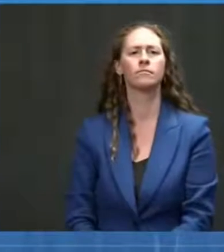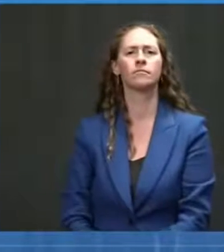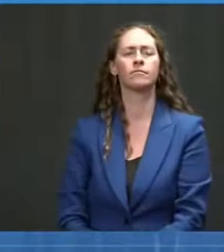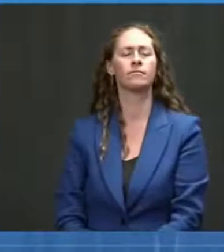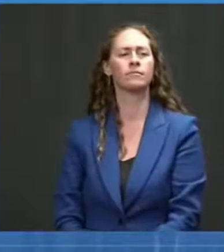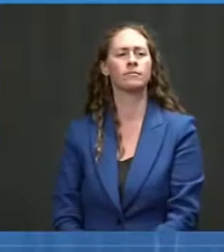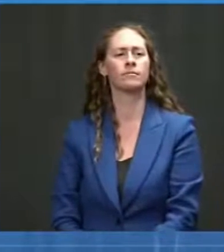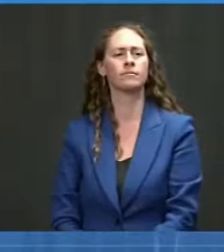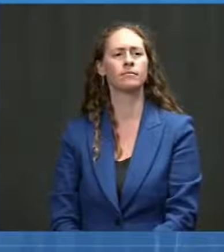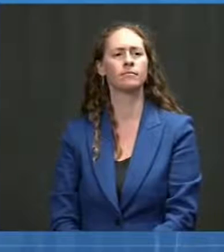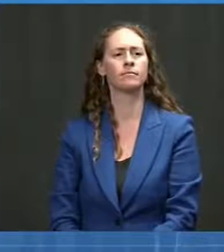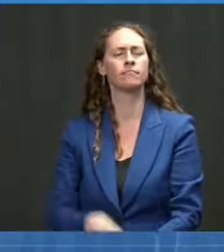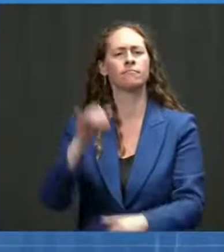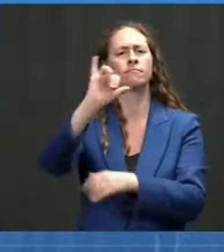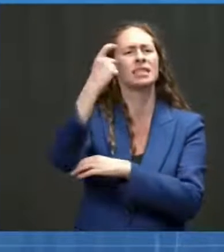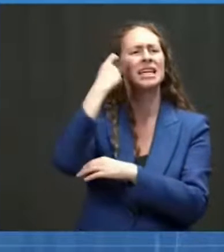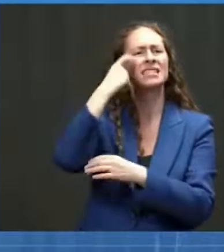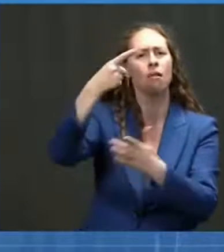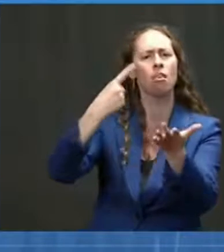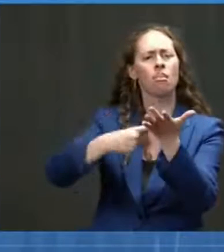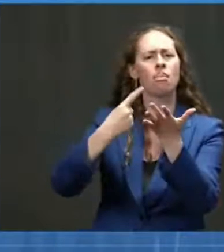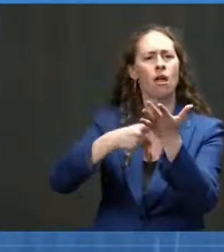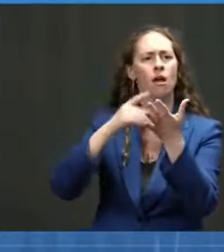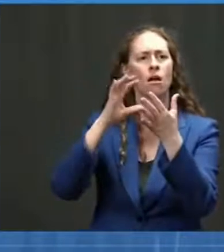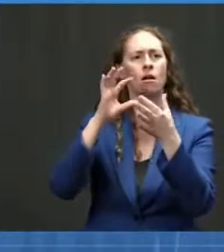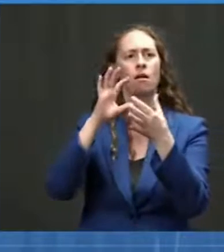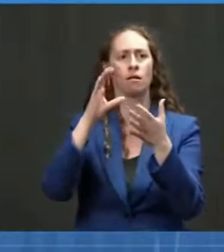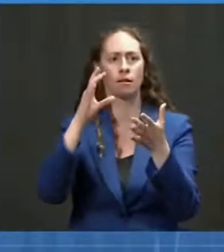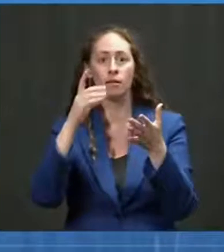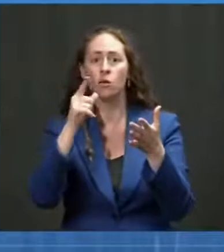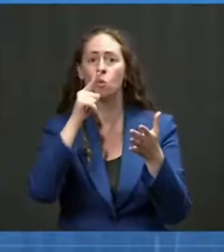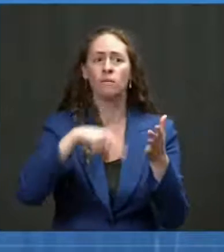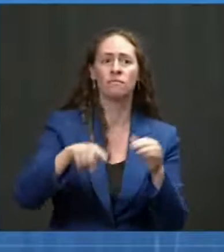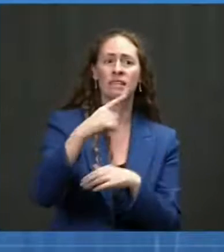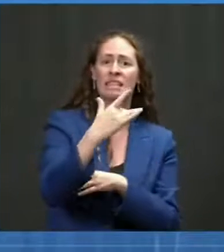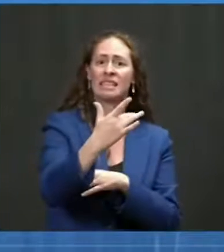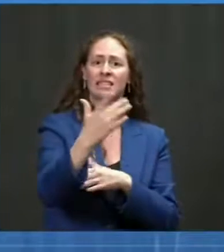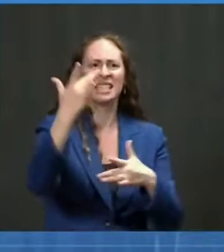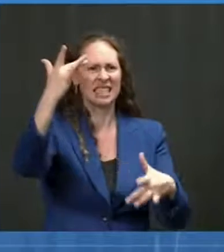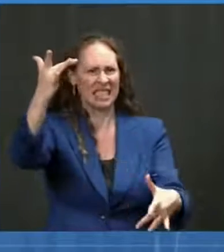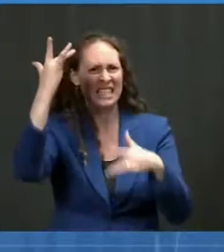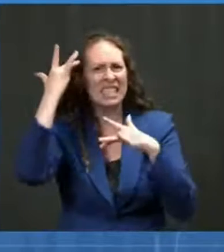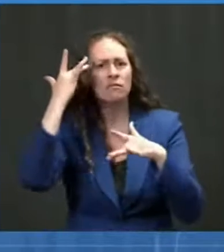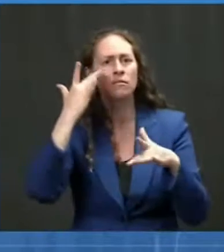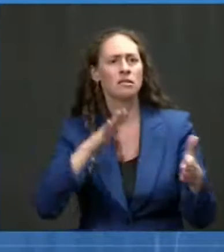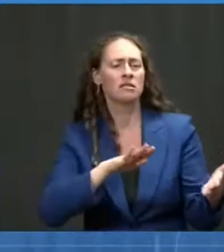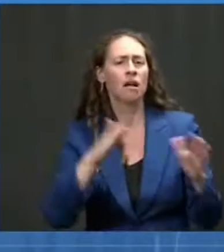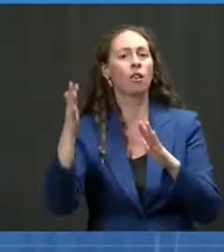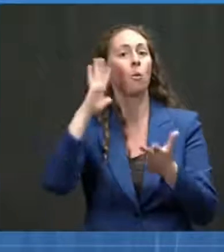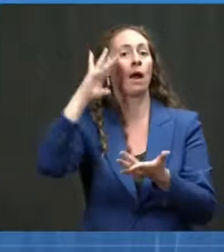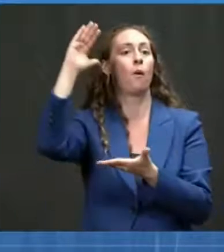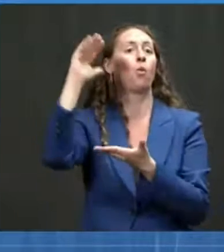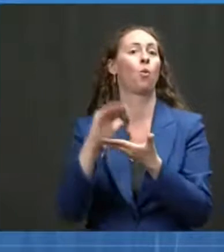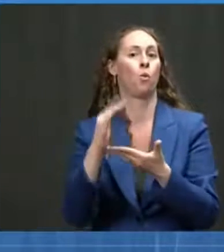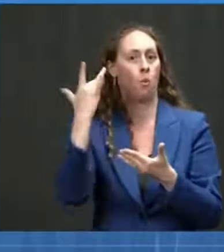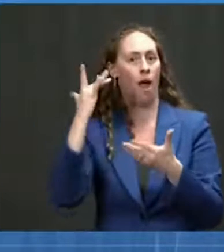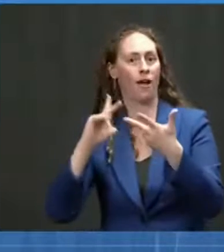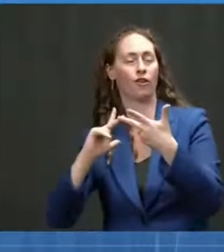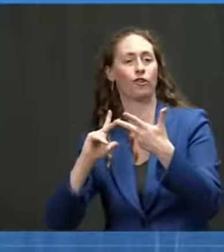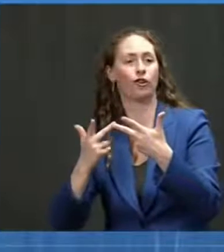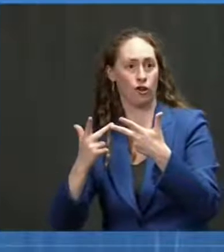you about that? And are you saying over time that you do not believe these vaccines will continue to be highly effective at